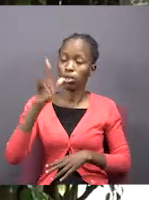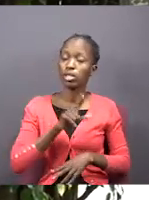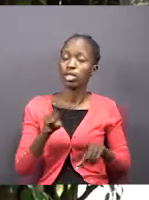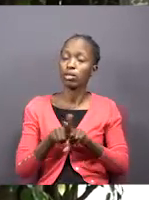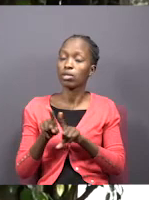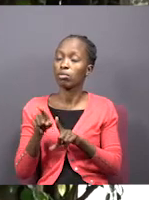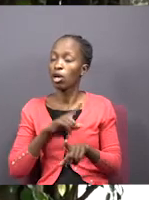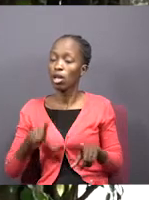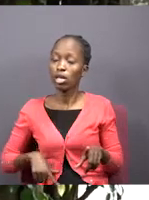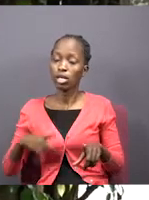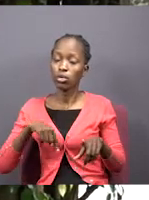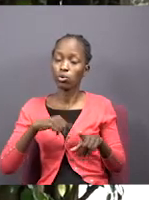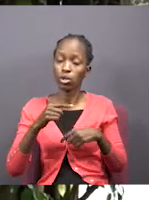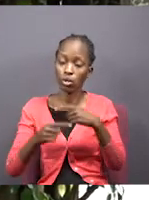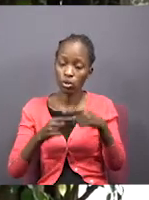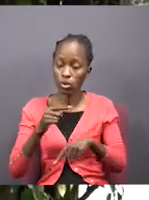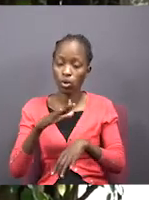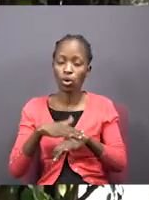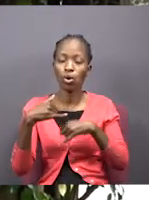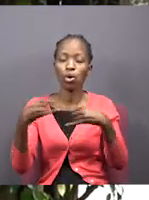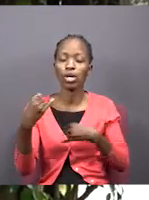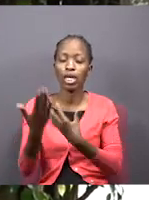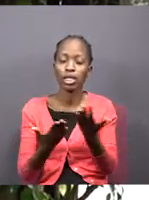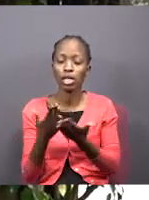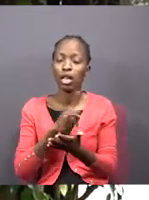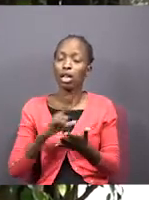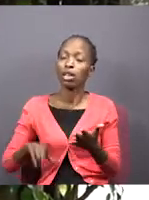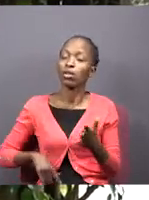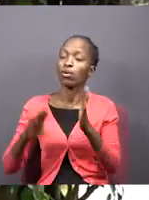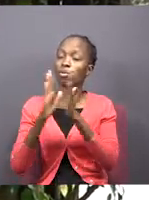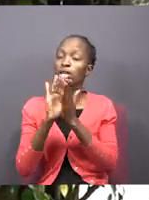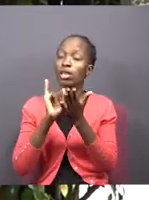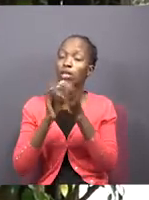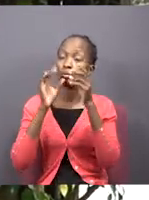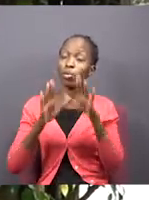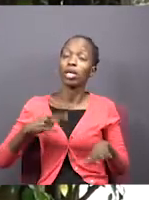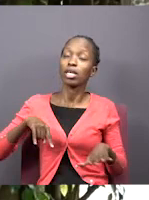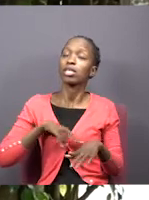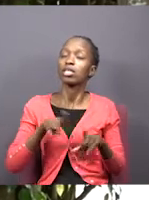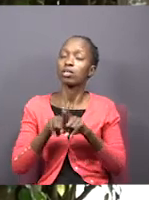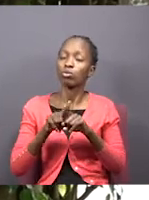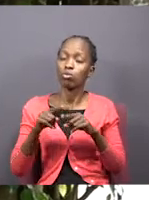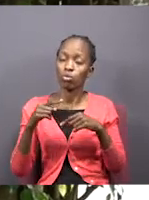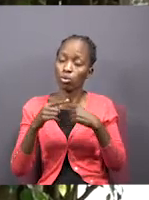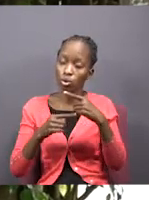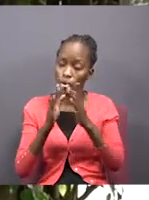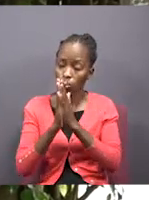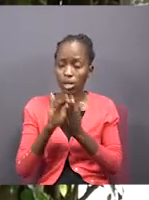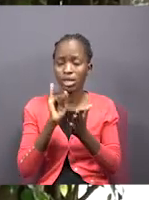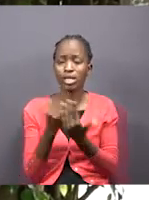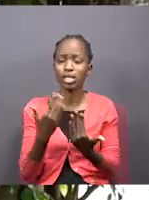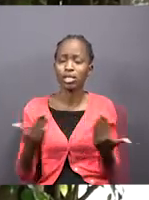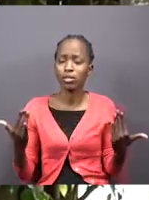name. Even Lord God, as we continue with our online services, we want to pray that you will bless us, and we continue to pray that